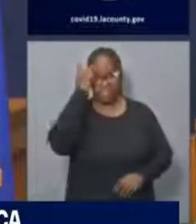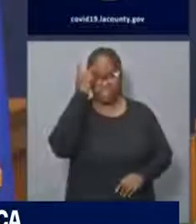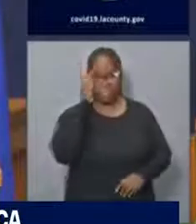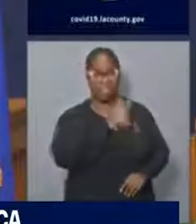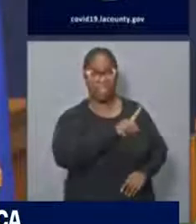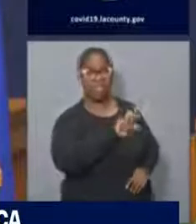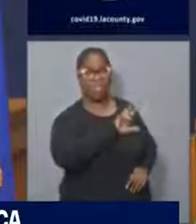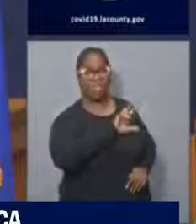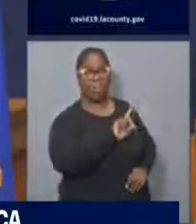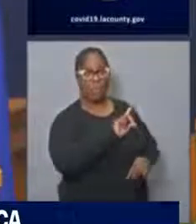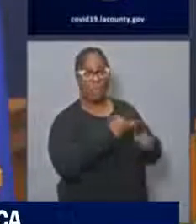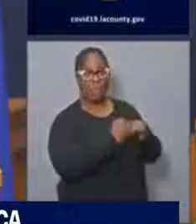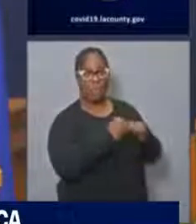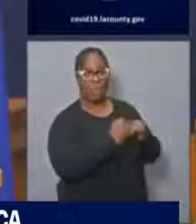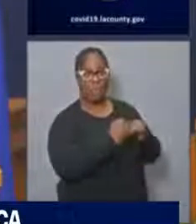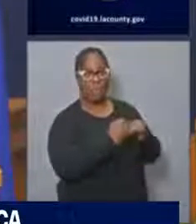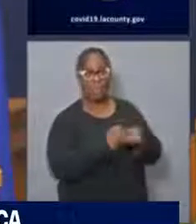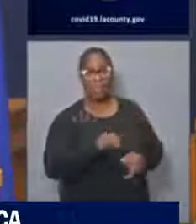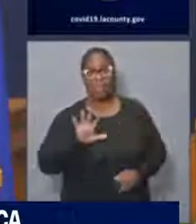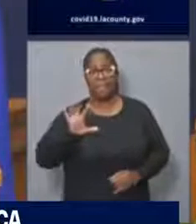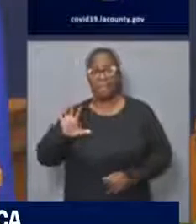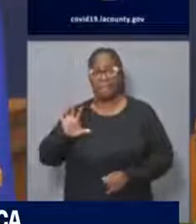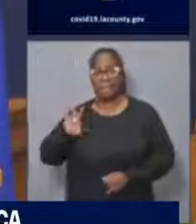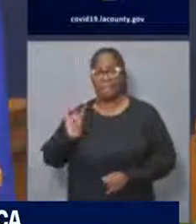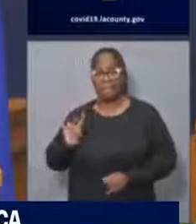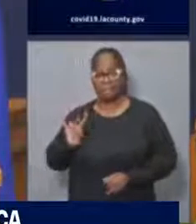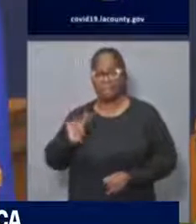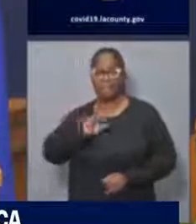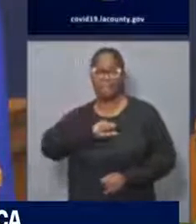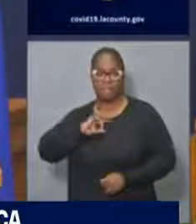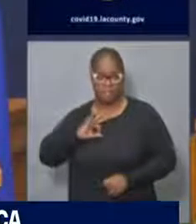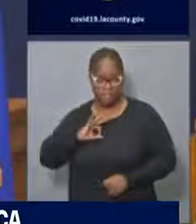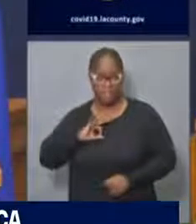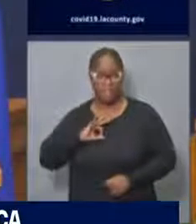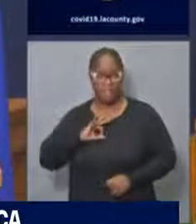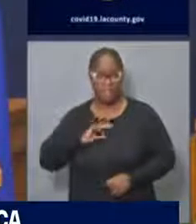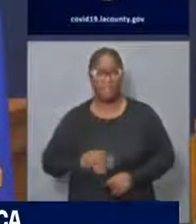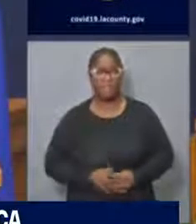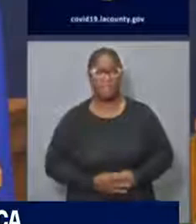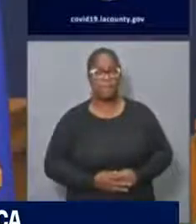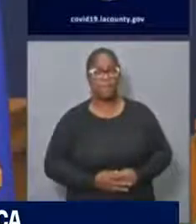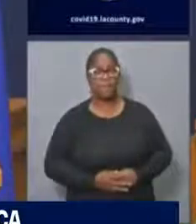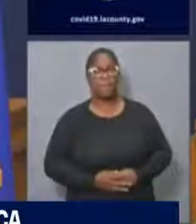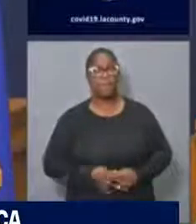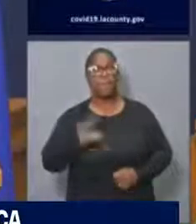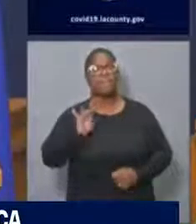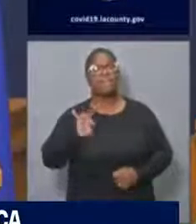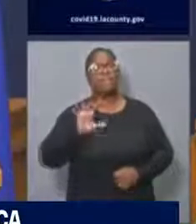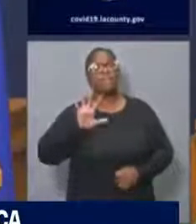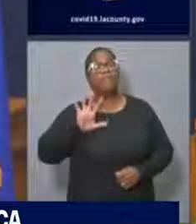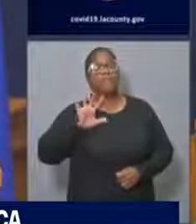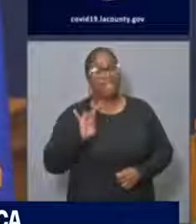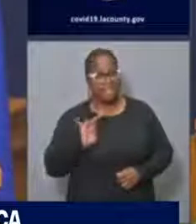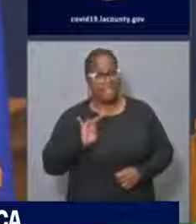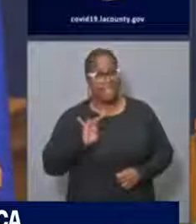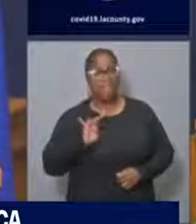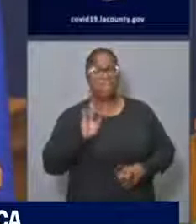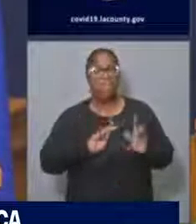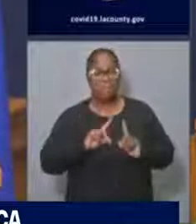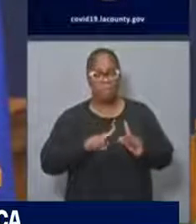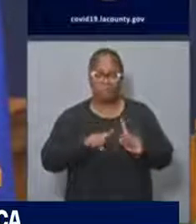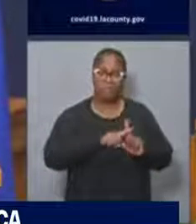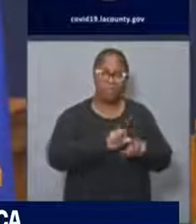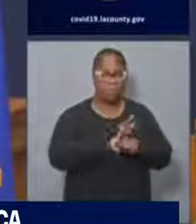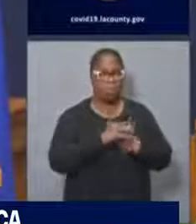are among people who are incarcerated, and 57 among staff. And there are 750 cases in